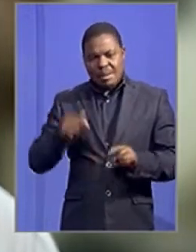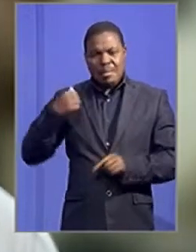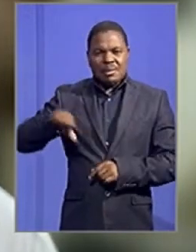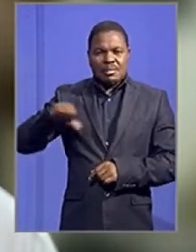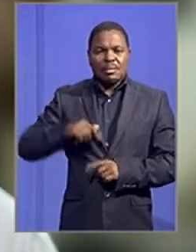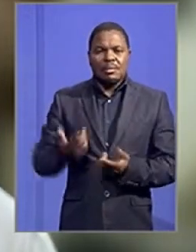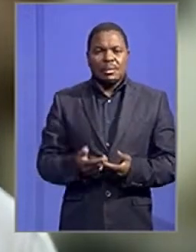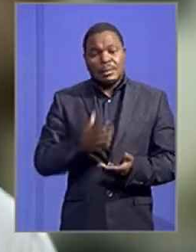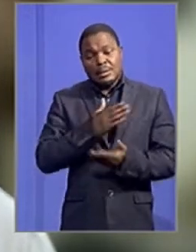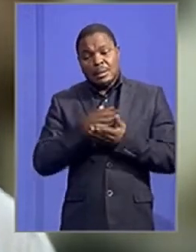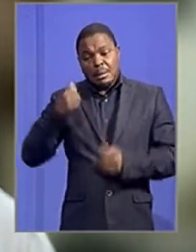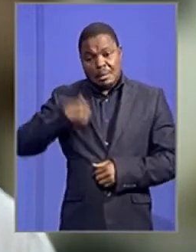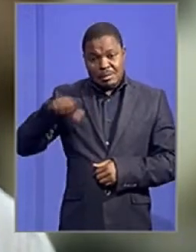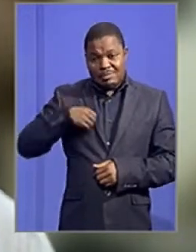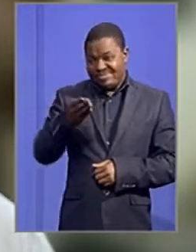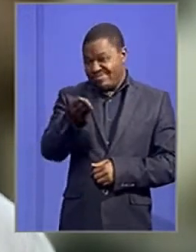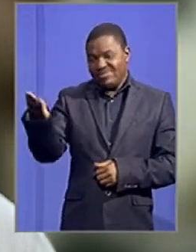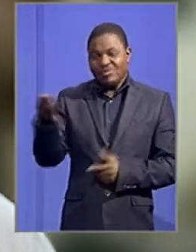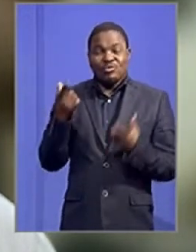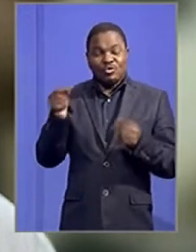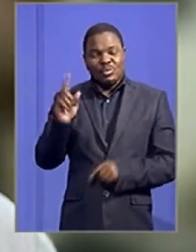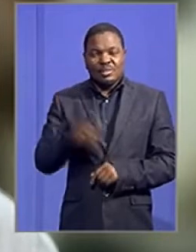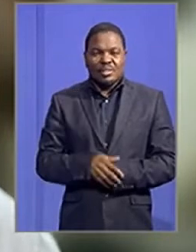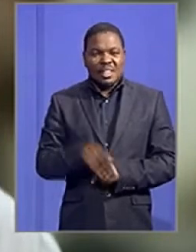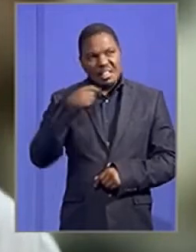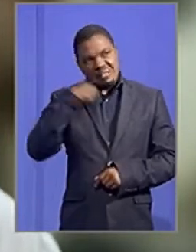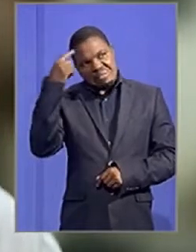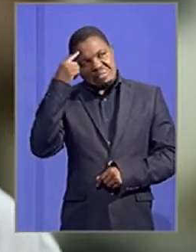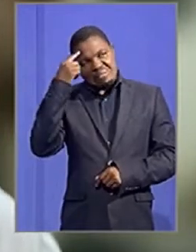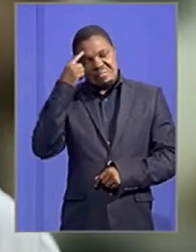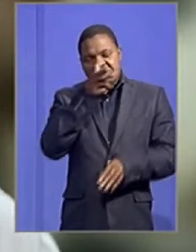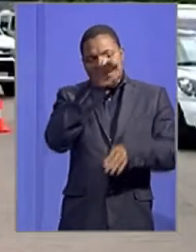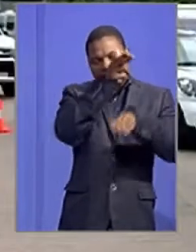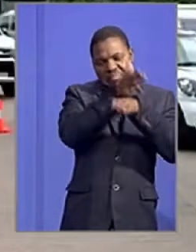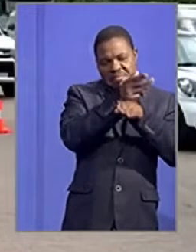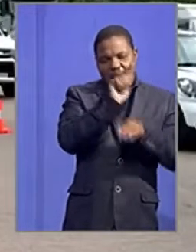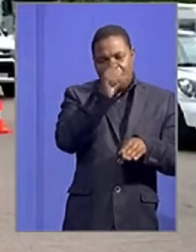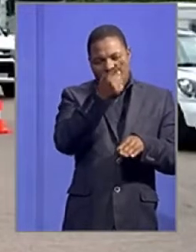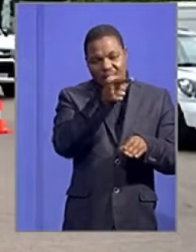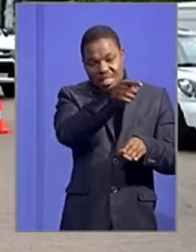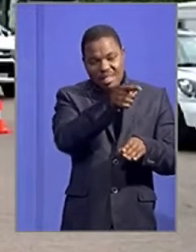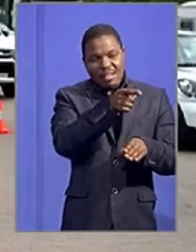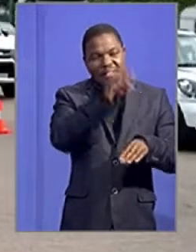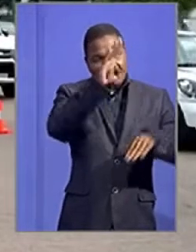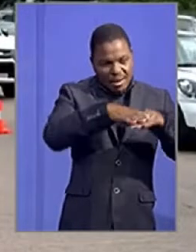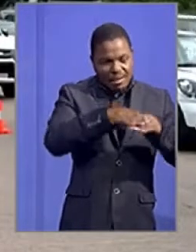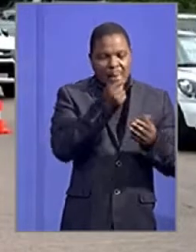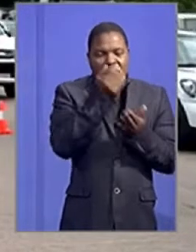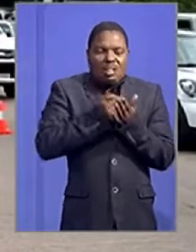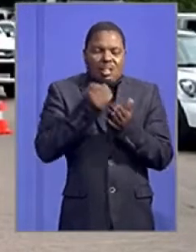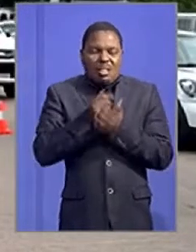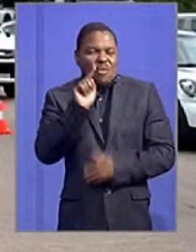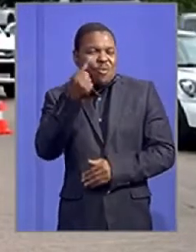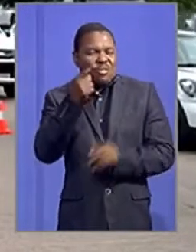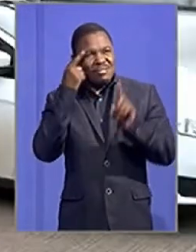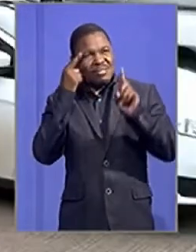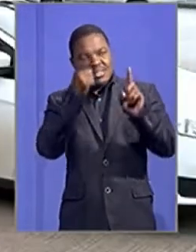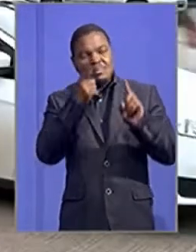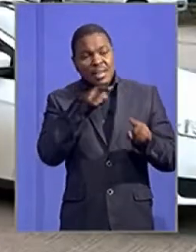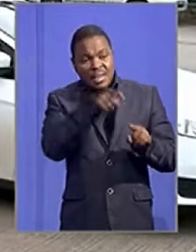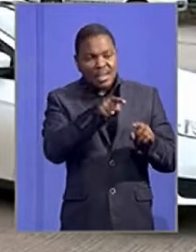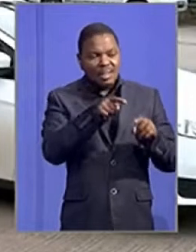Some municipalities, by the way, just seem to think that if they put up cameras, it becomes a money-making racket, and it is. It is a money-making issue and got nothing to do with